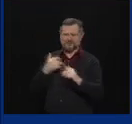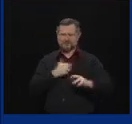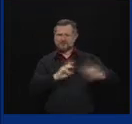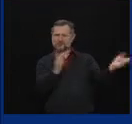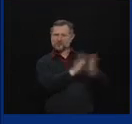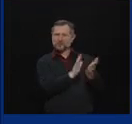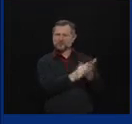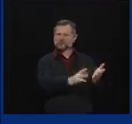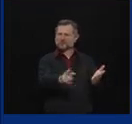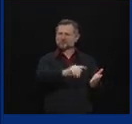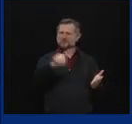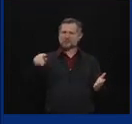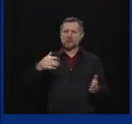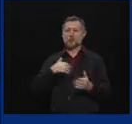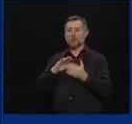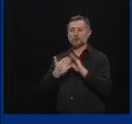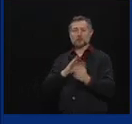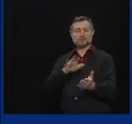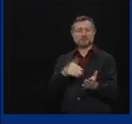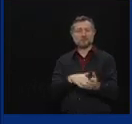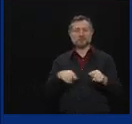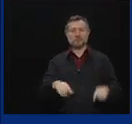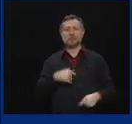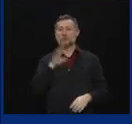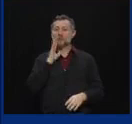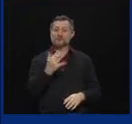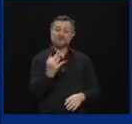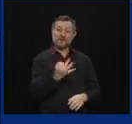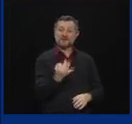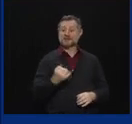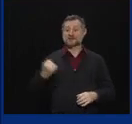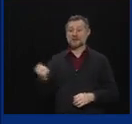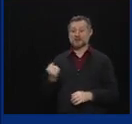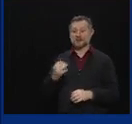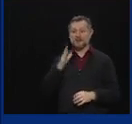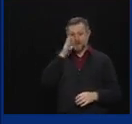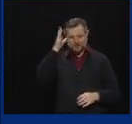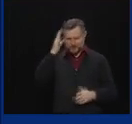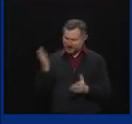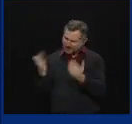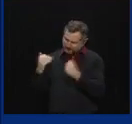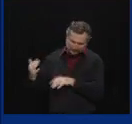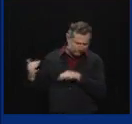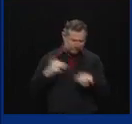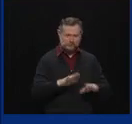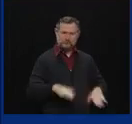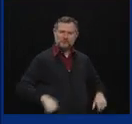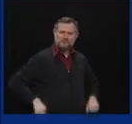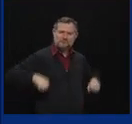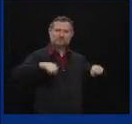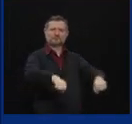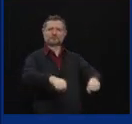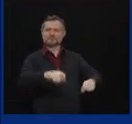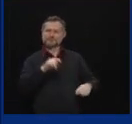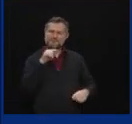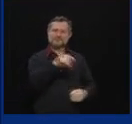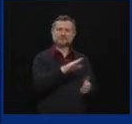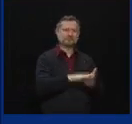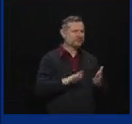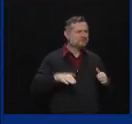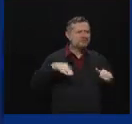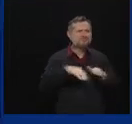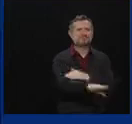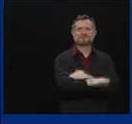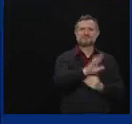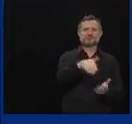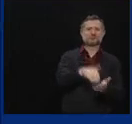Delavan Grider Community Center Friday and Saturday. Come on down, mom and dads, and grandma and grandpa, bring the kids down here and make sure that we continue working